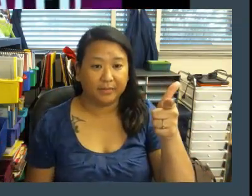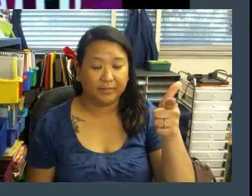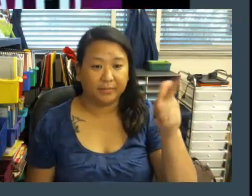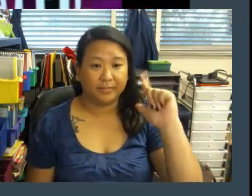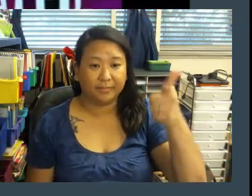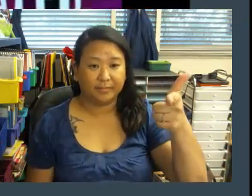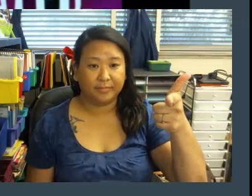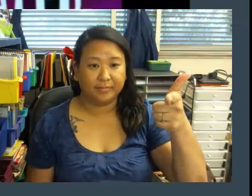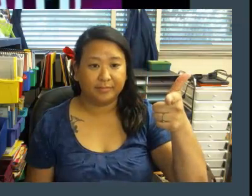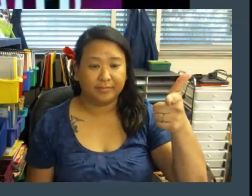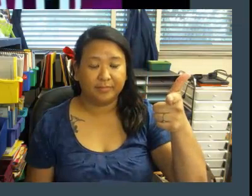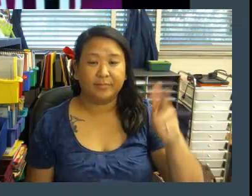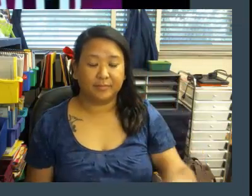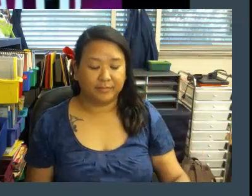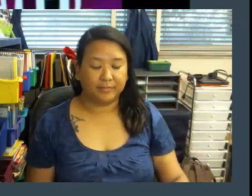Later.